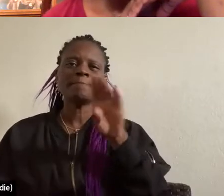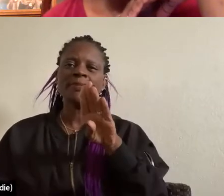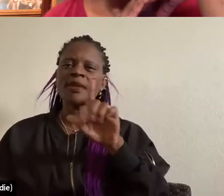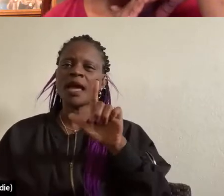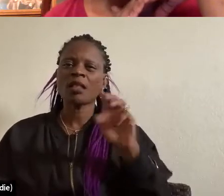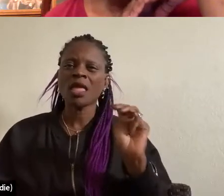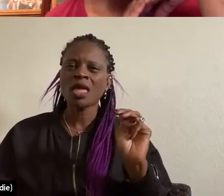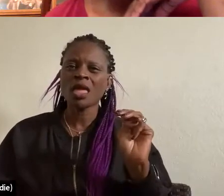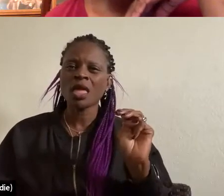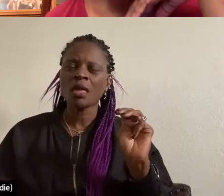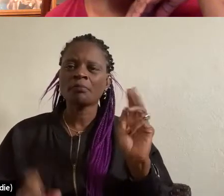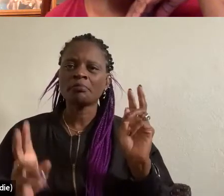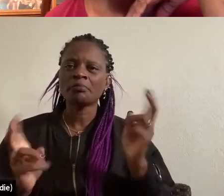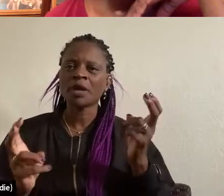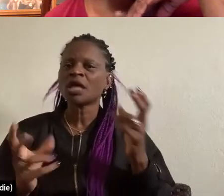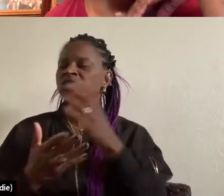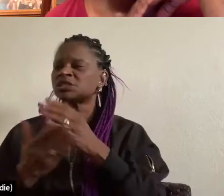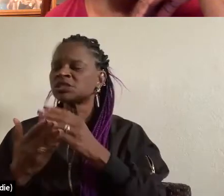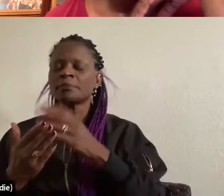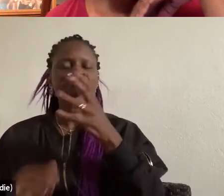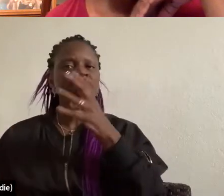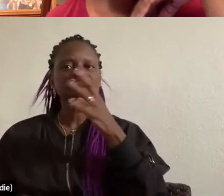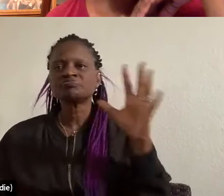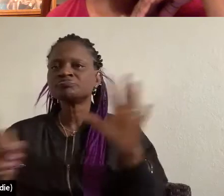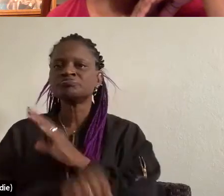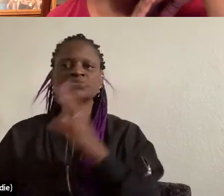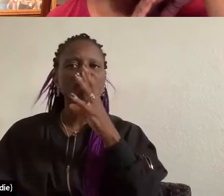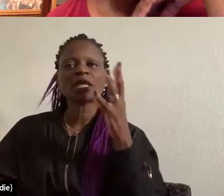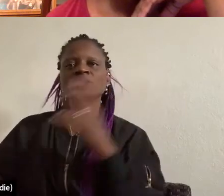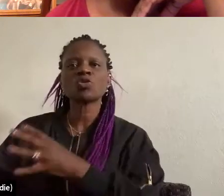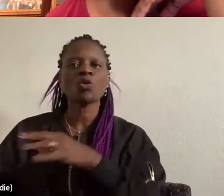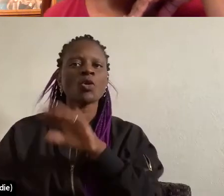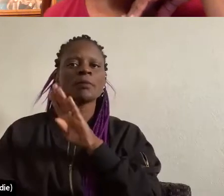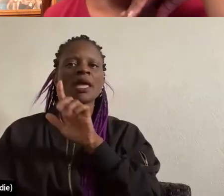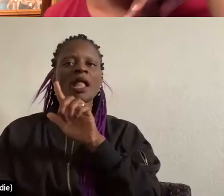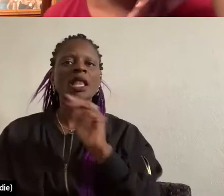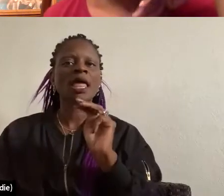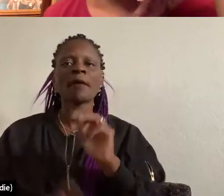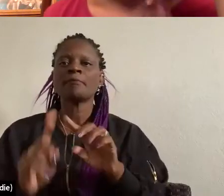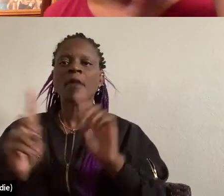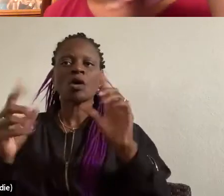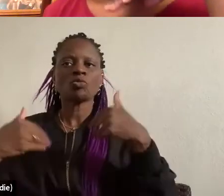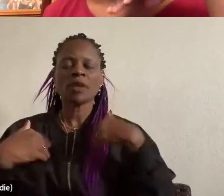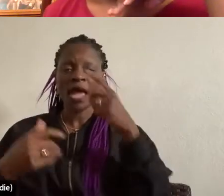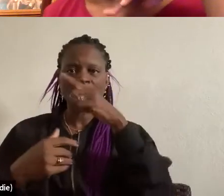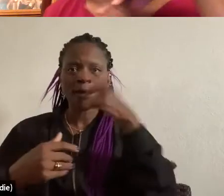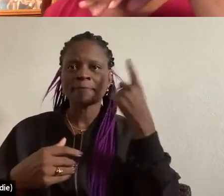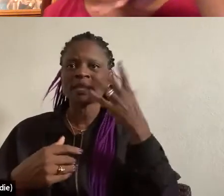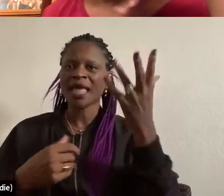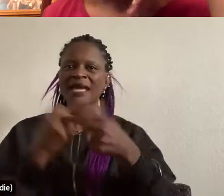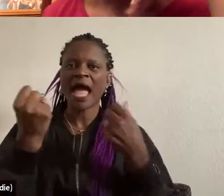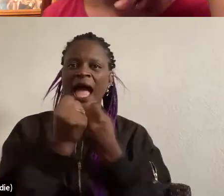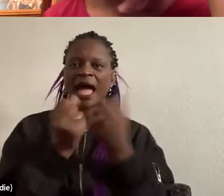that like completely ignored disability, and it was Black disabled activists who had to be like, hey, wait a minute, don't forget